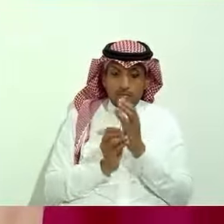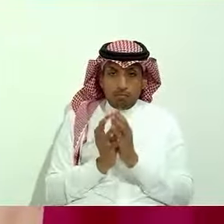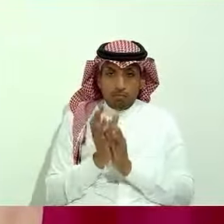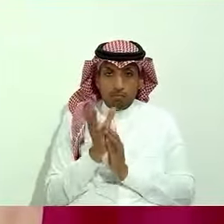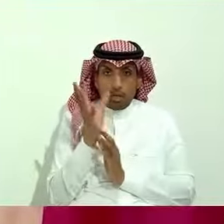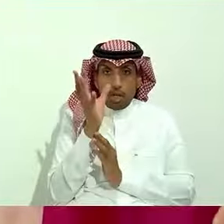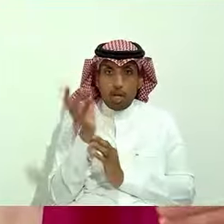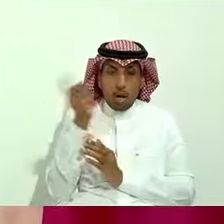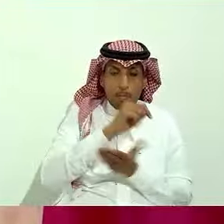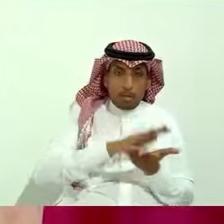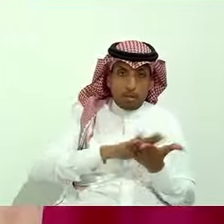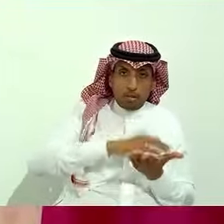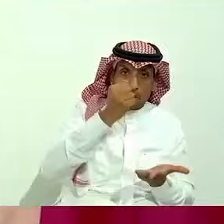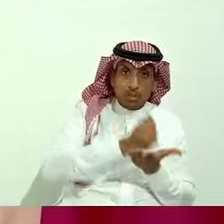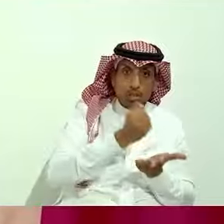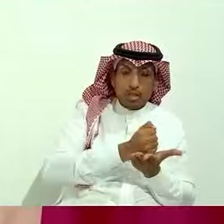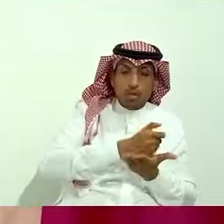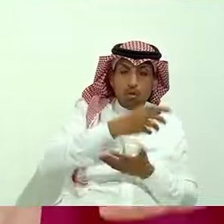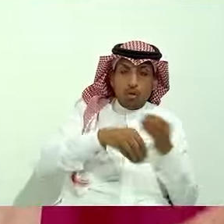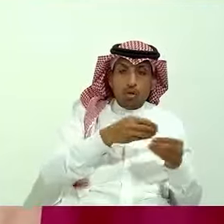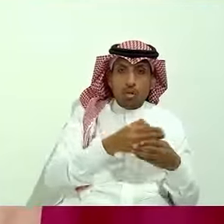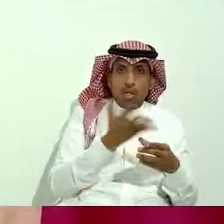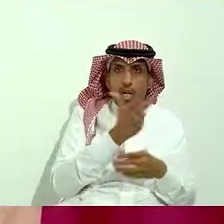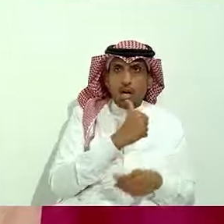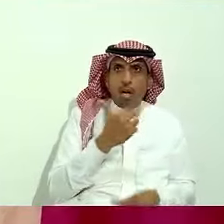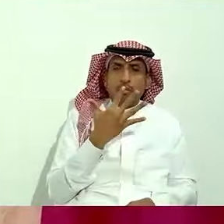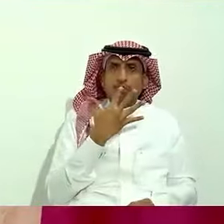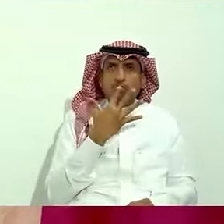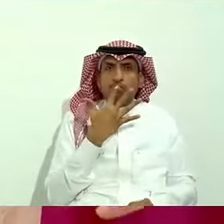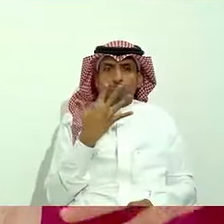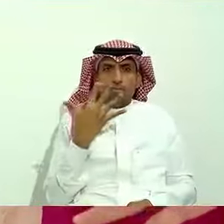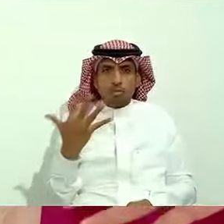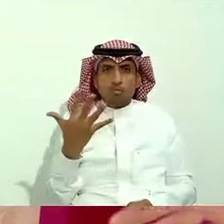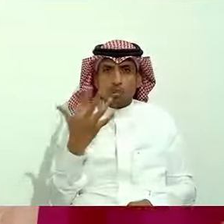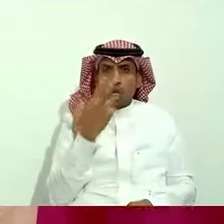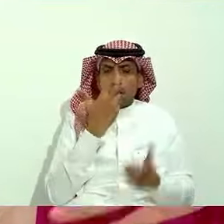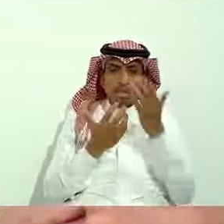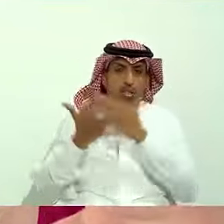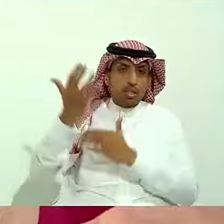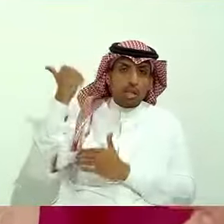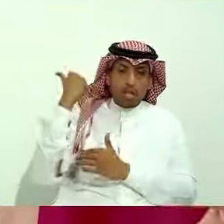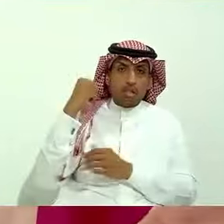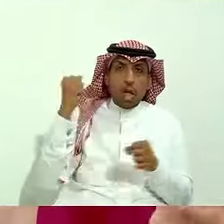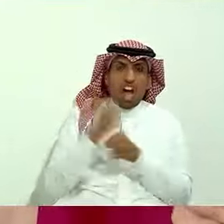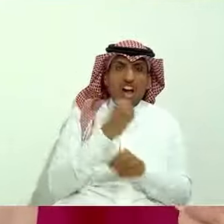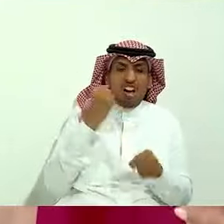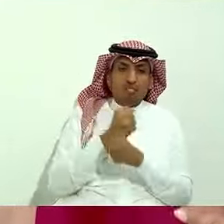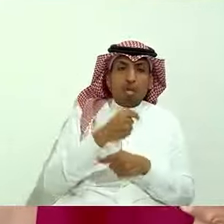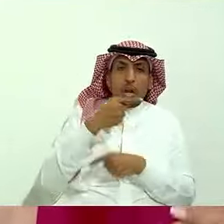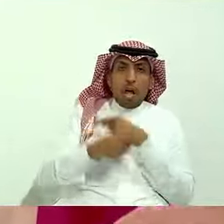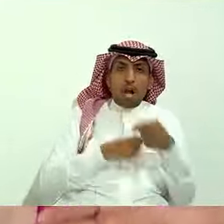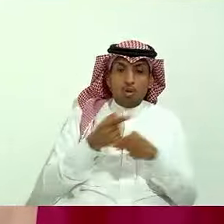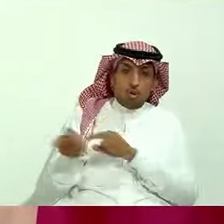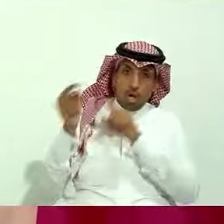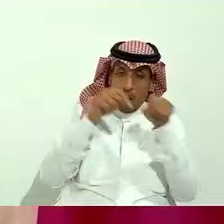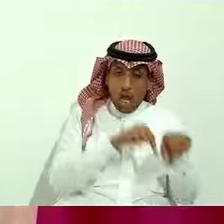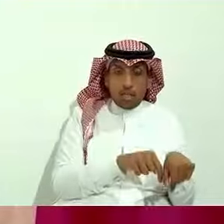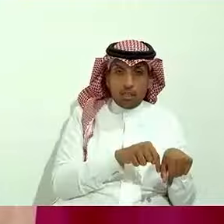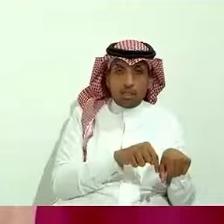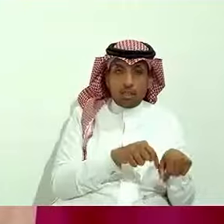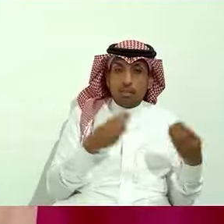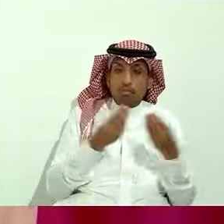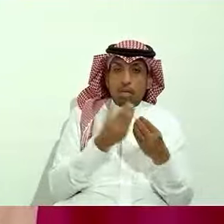dye fabric. And that's been brought, I think, 1500 years ago, something very historic. So that obviously is something super related